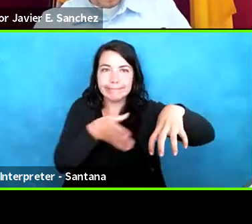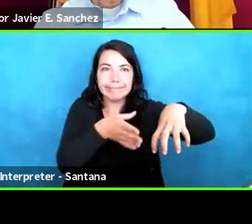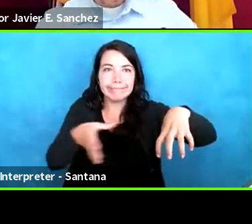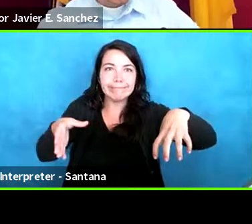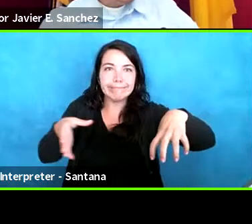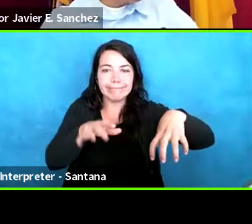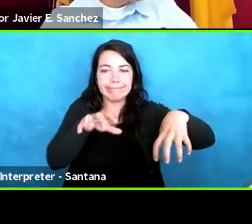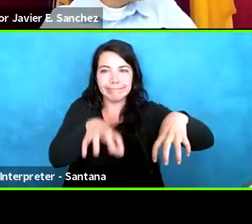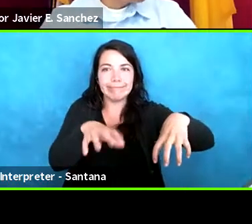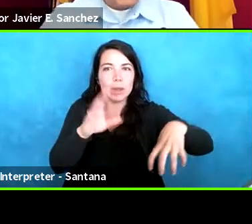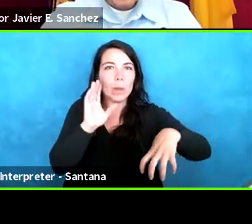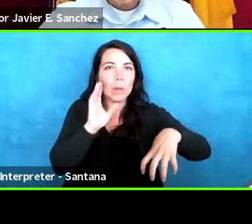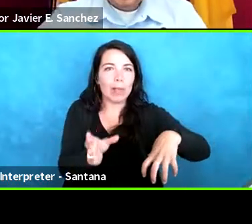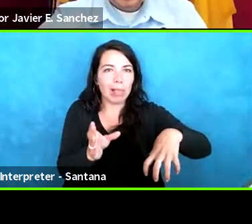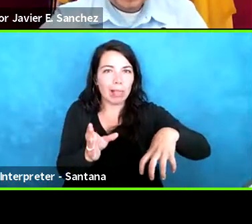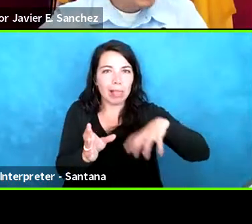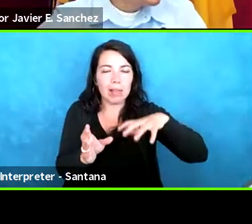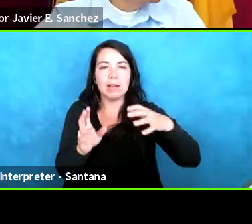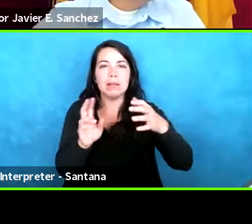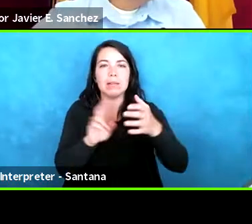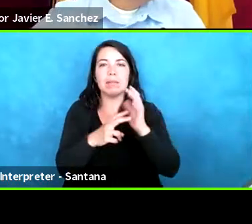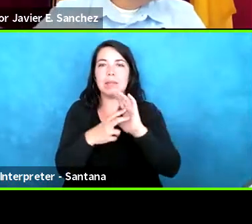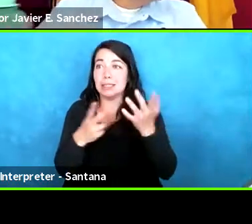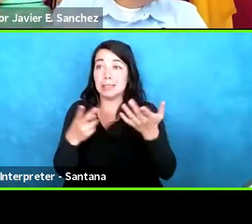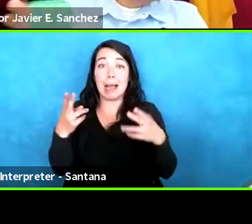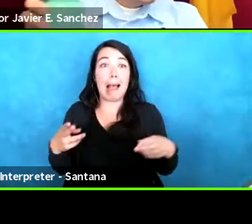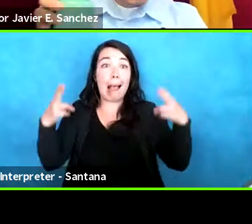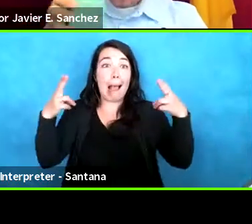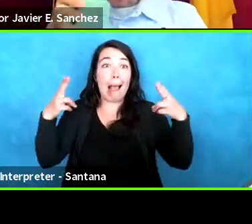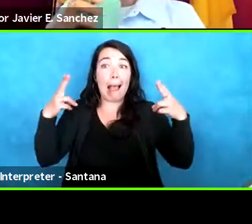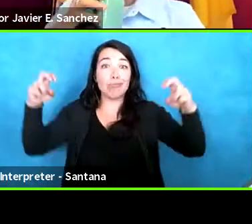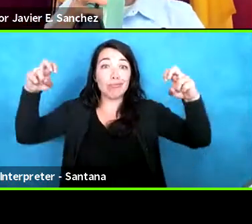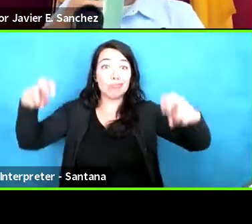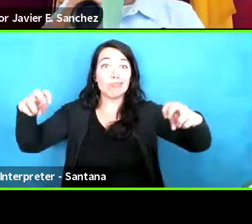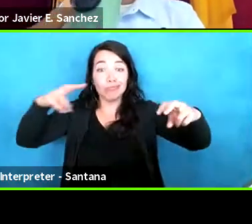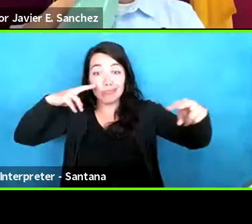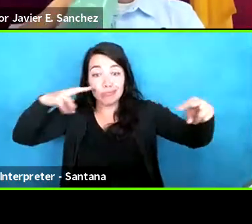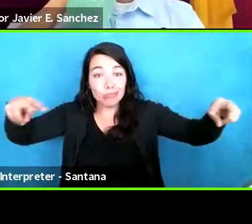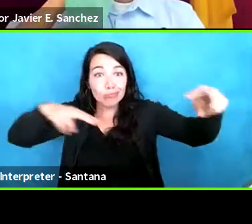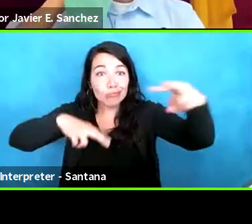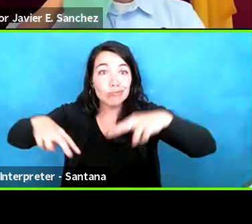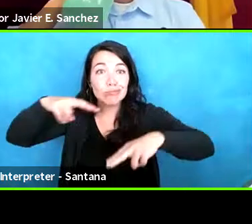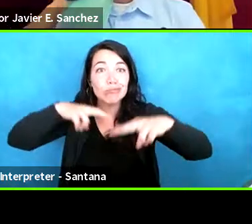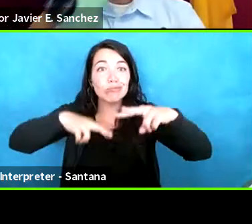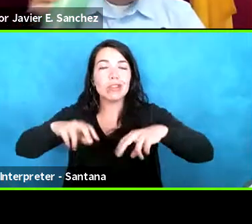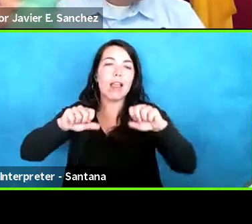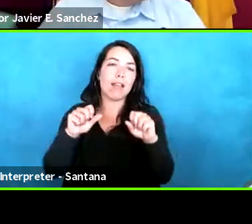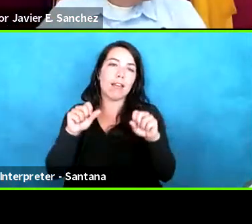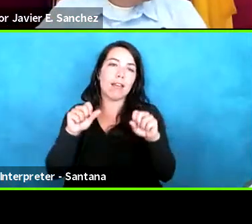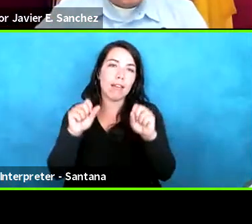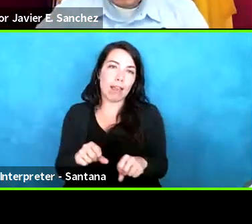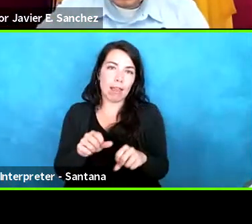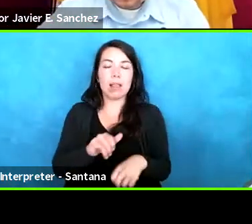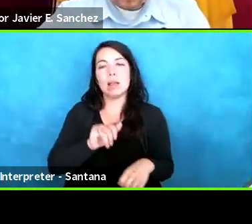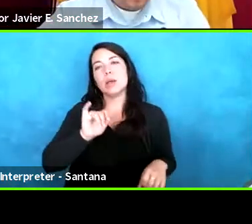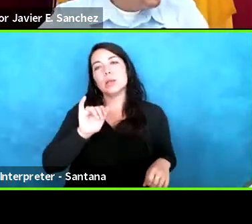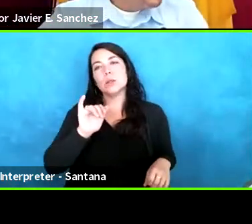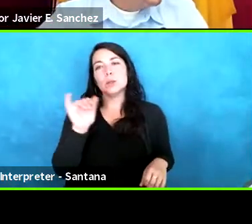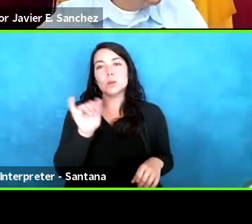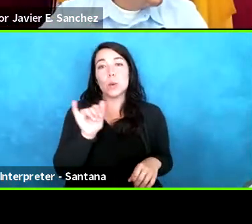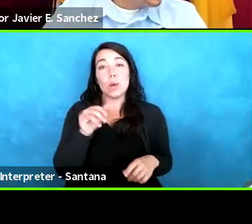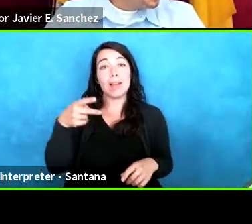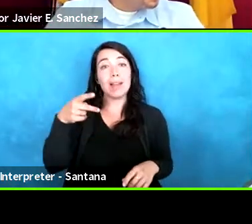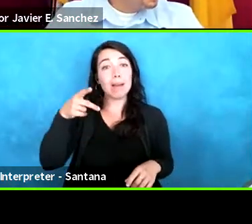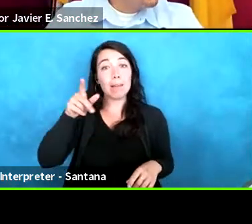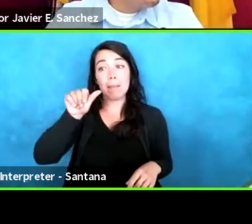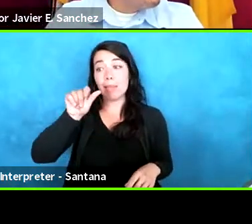so we can all from the city can enjoy from wherever they're located. And to chime in, there's going to be some events at the plaza. We've